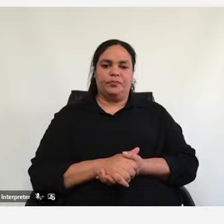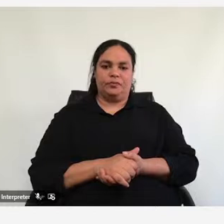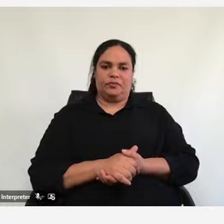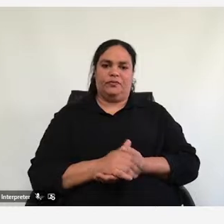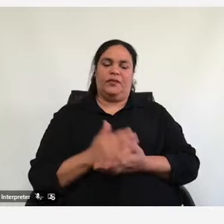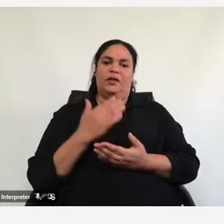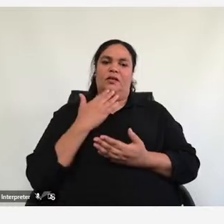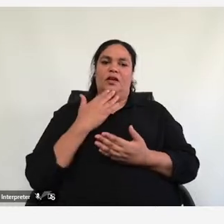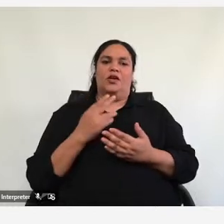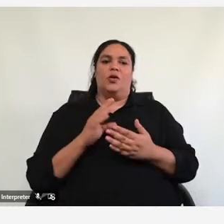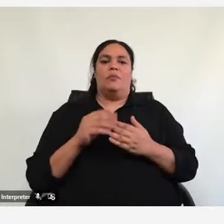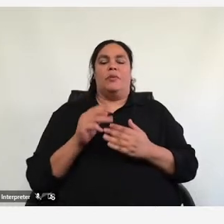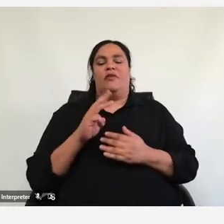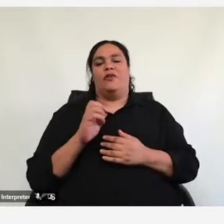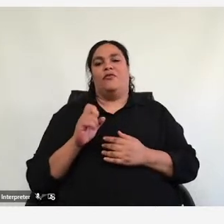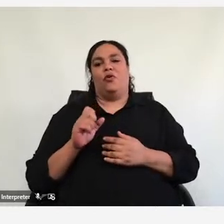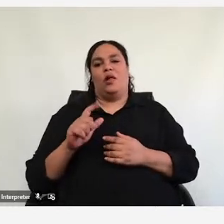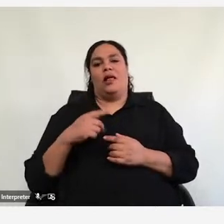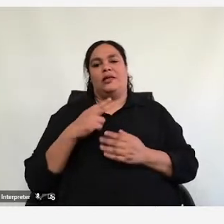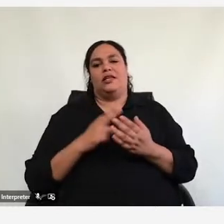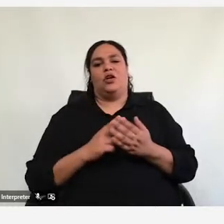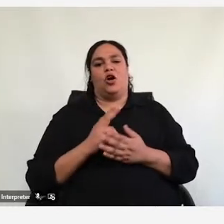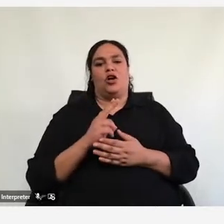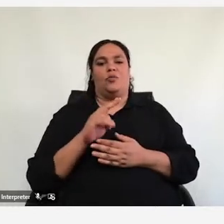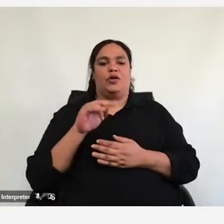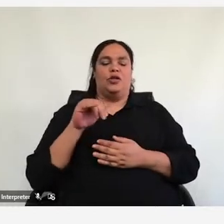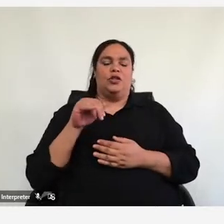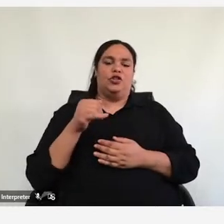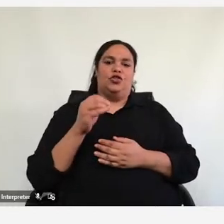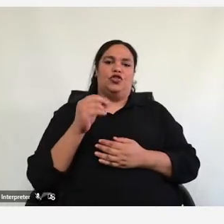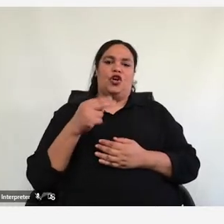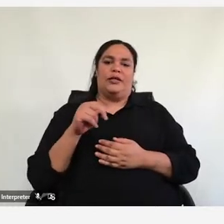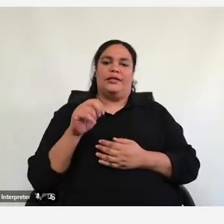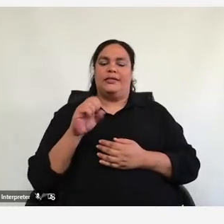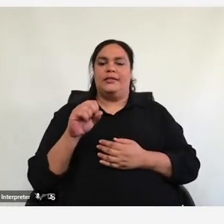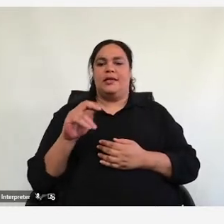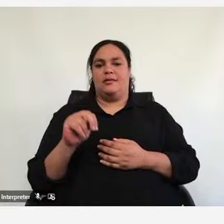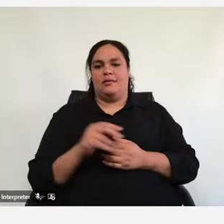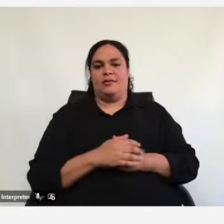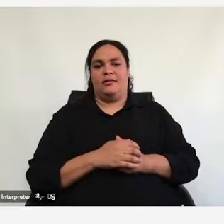Thank you, Member Windvoorgel. I see the Honorable Johnson.